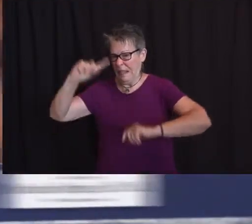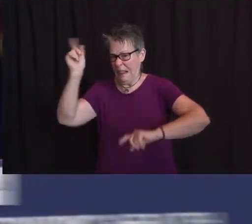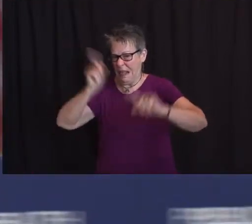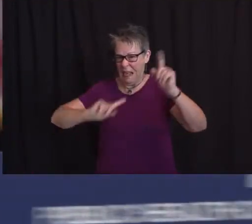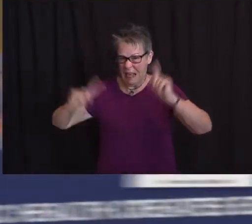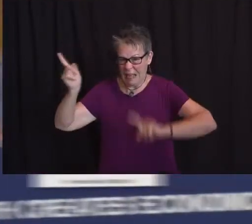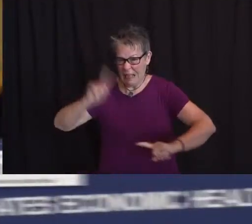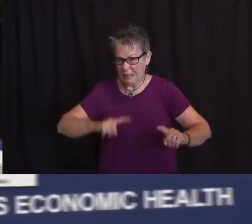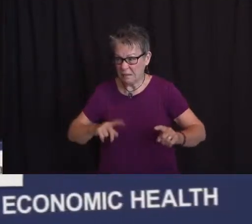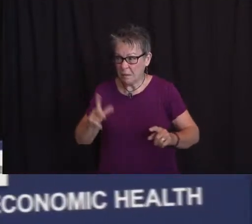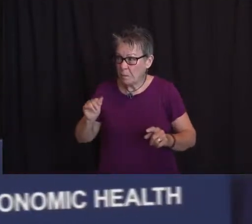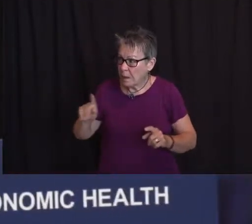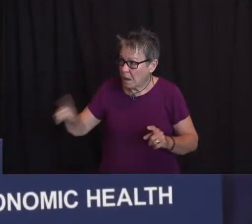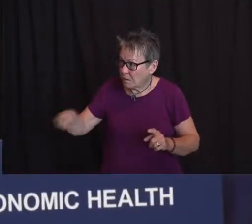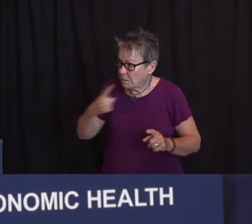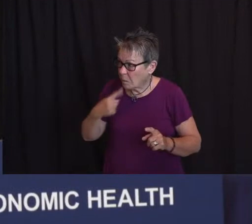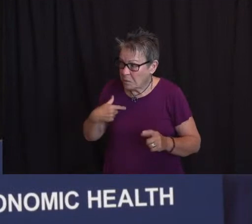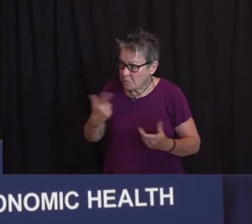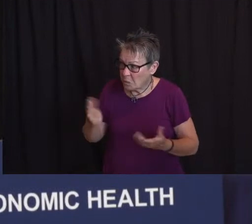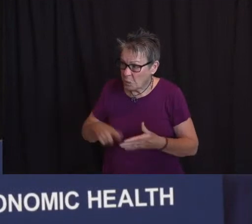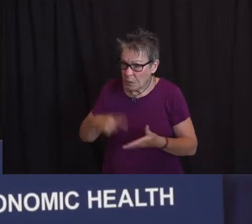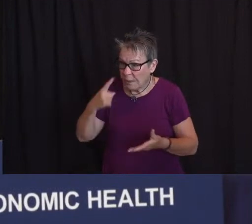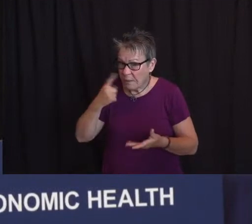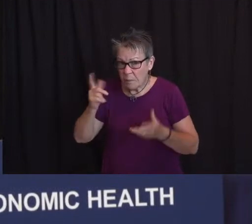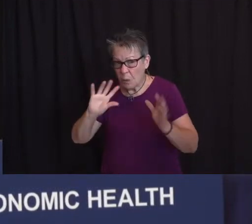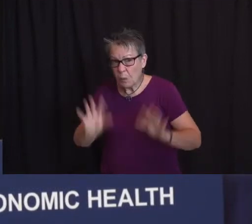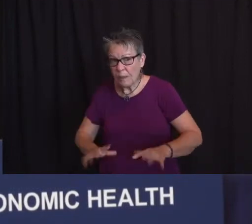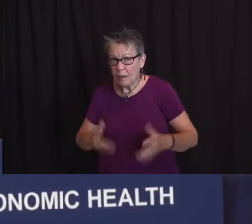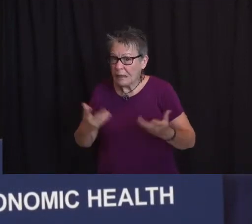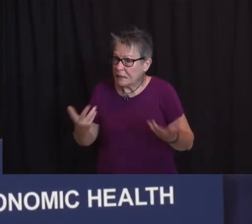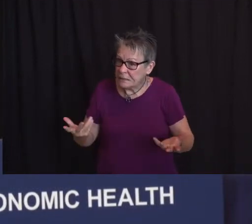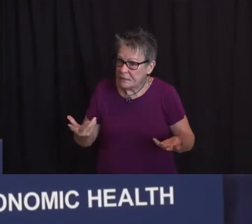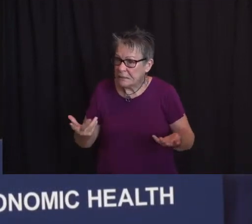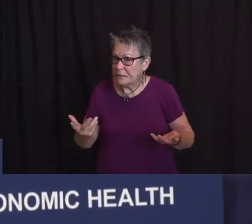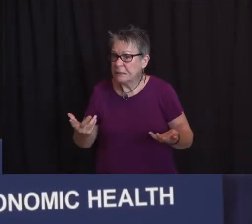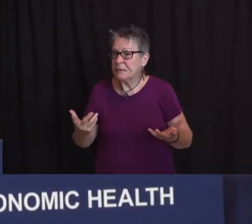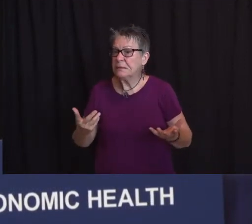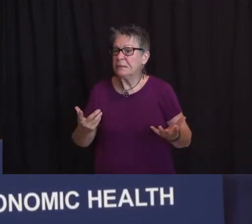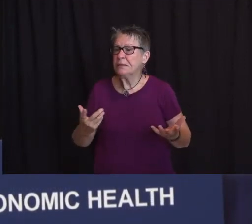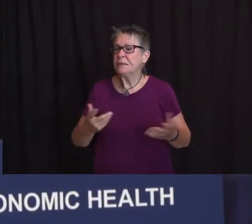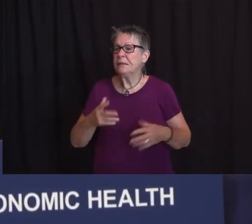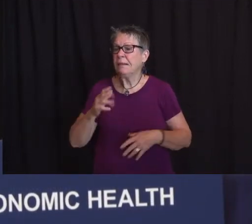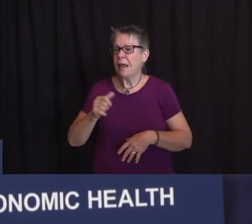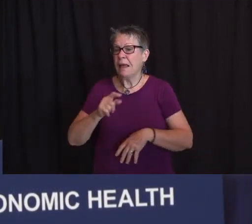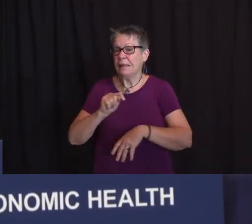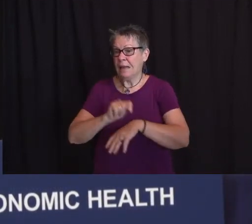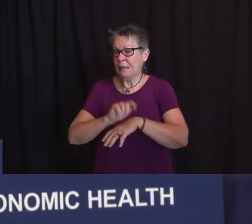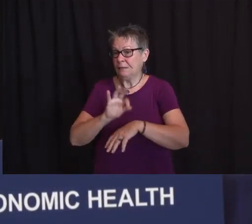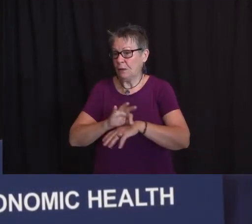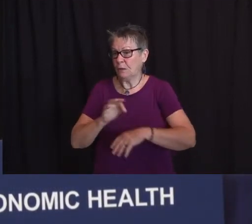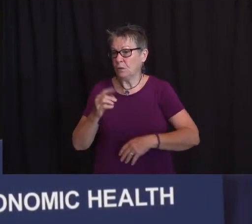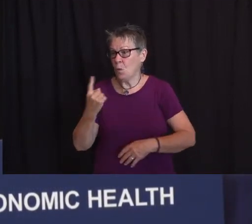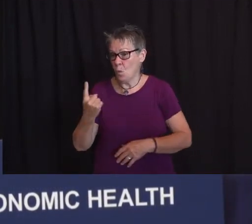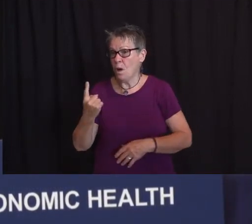Good afternoon. Yes, Task Force 1 is still working down at the collapse in Florida. We probably expect their